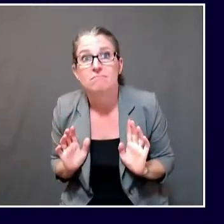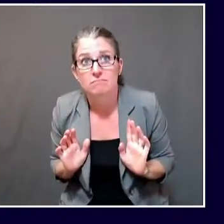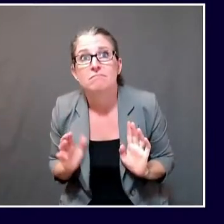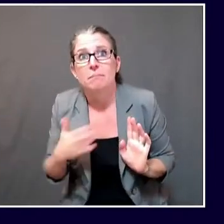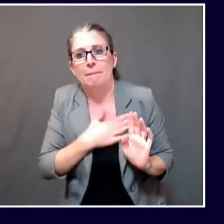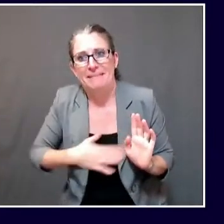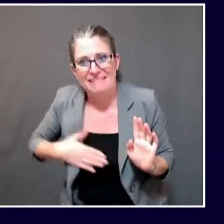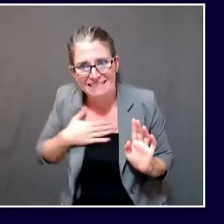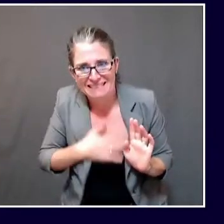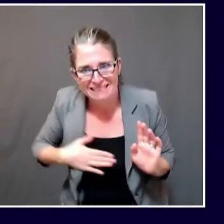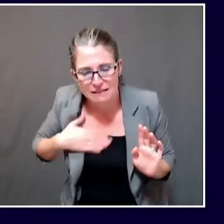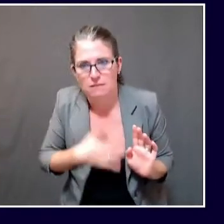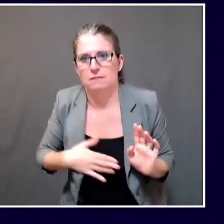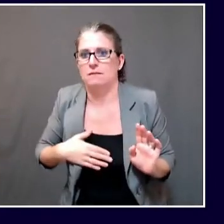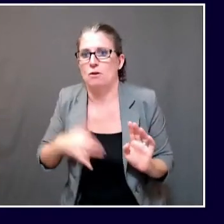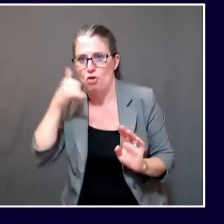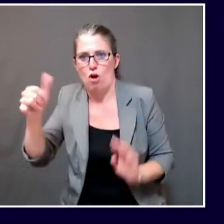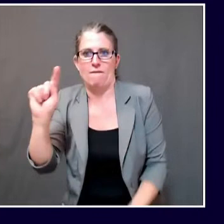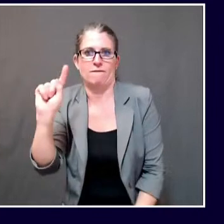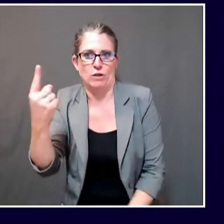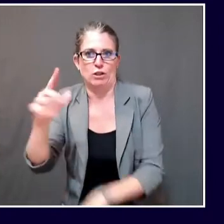first.